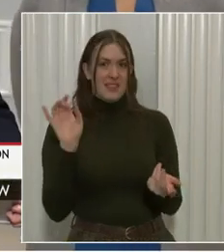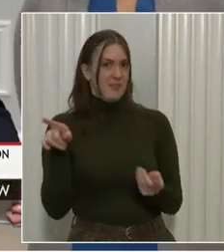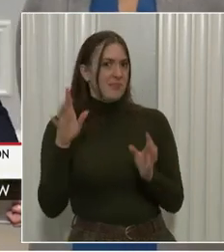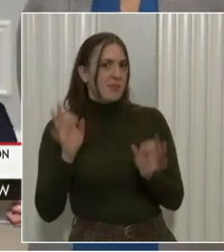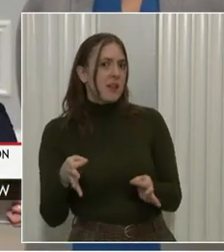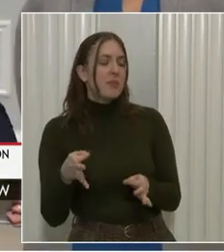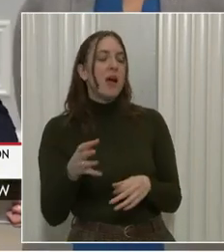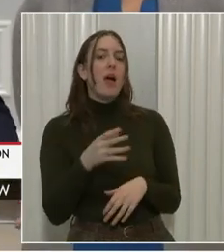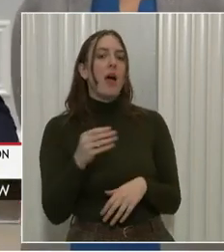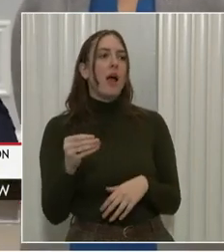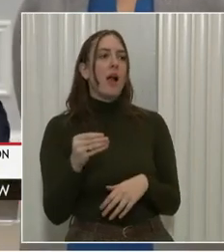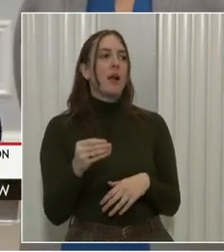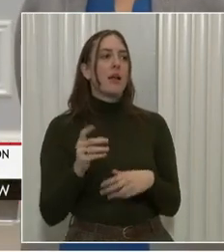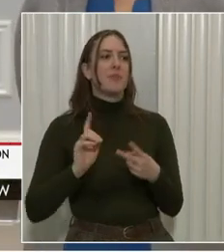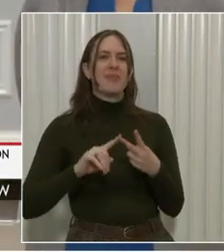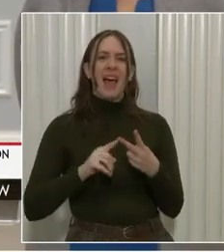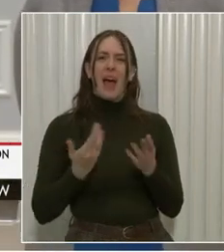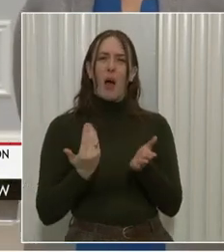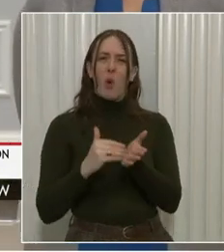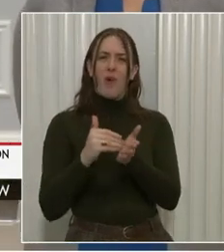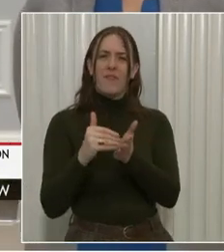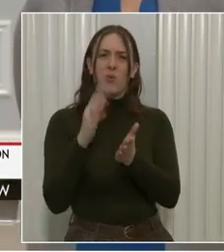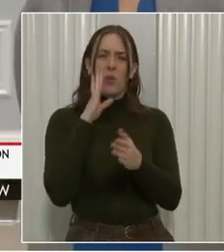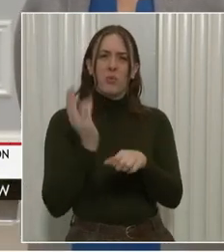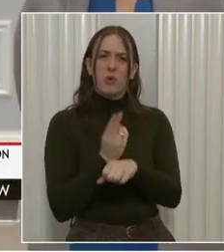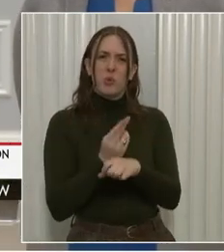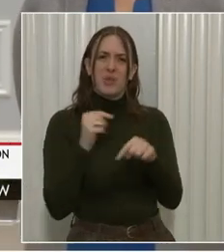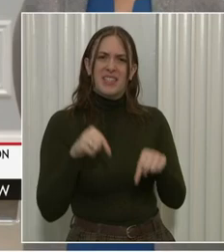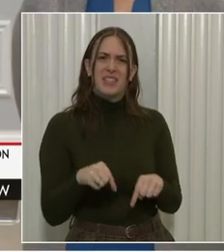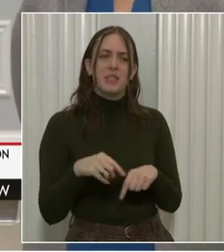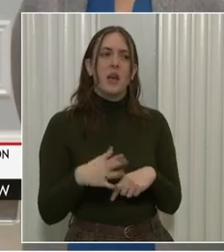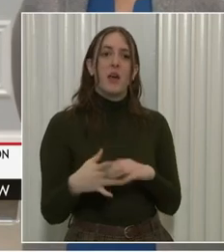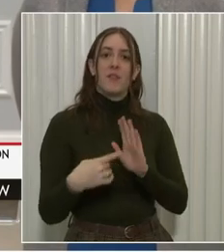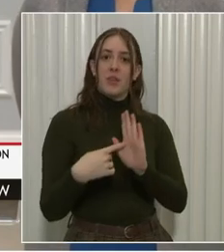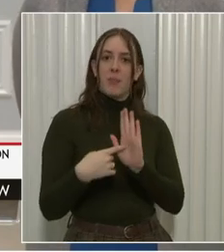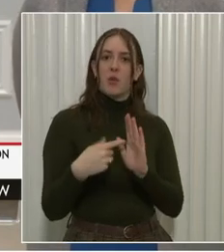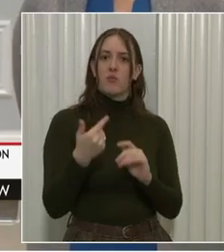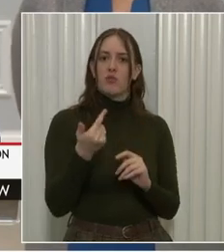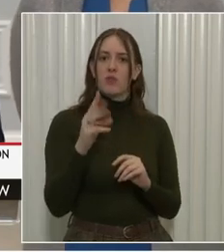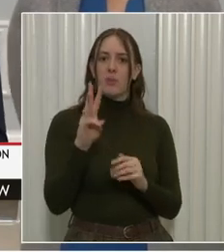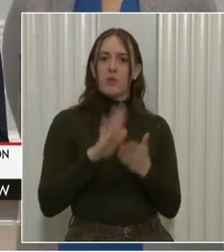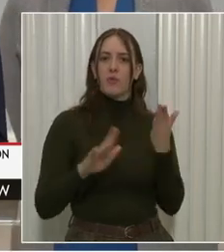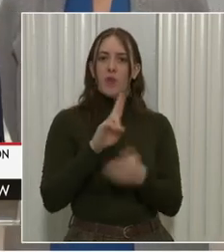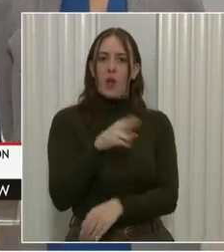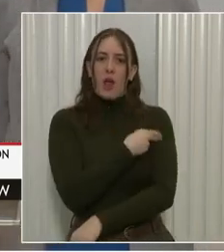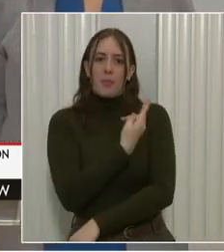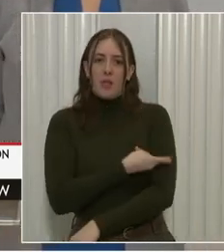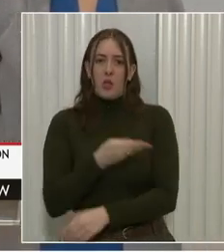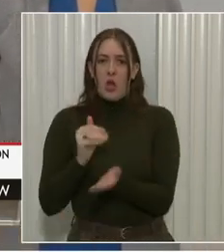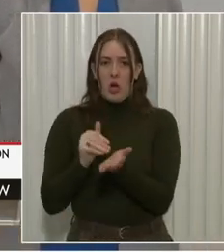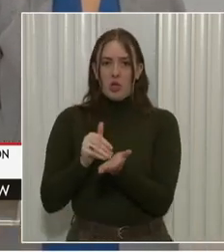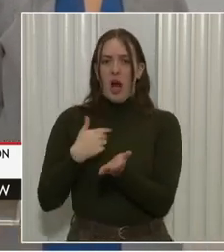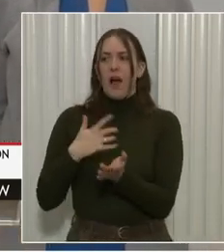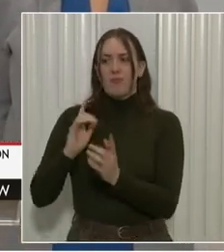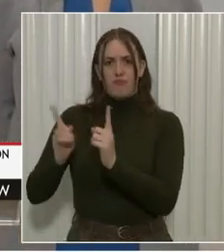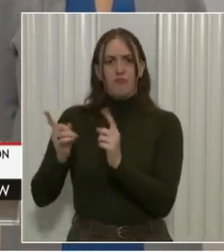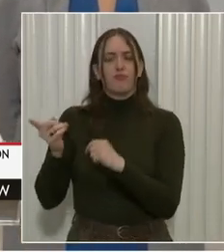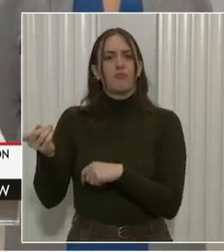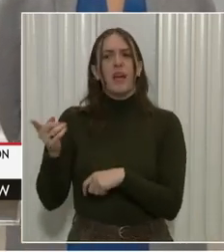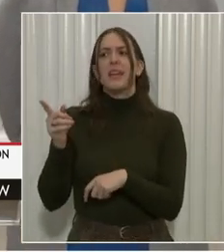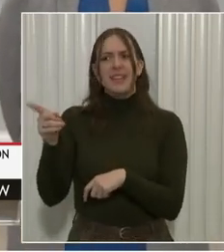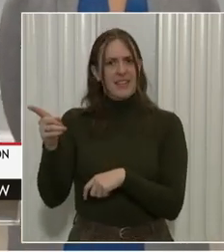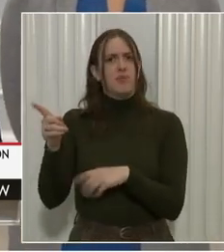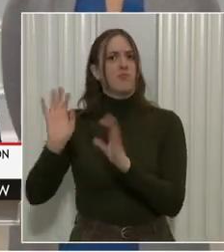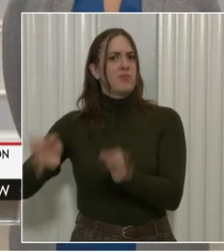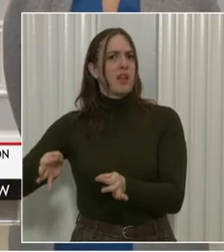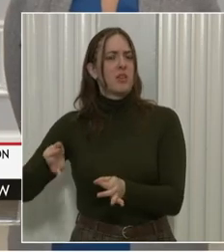be used? For example, the GW doctor who I interviewed in November made that call. So these supervisors are going to make the call